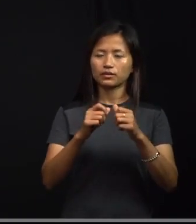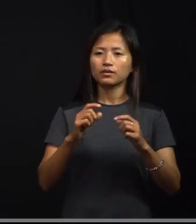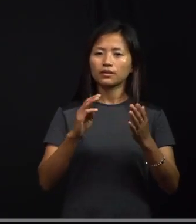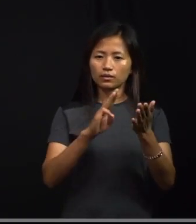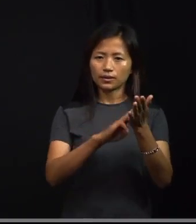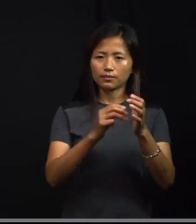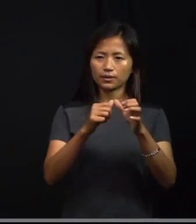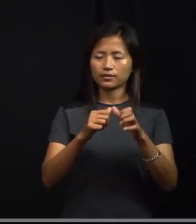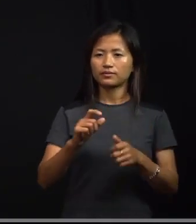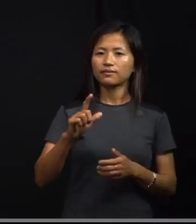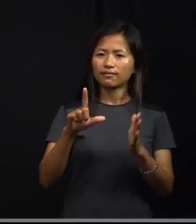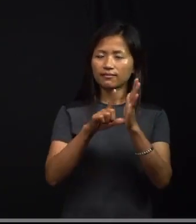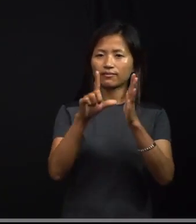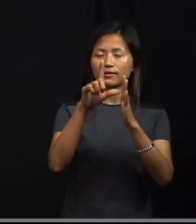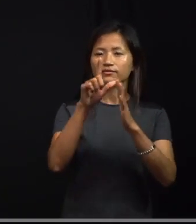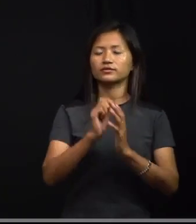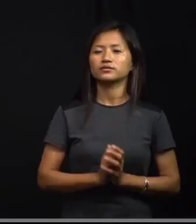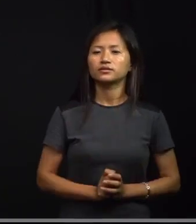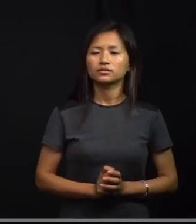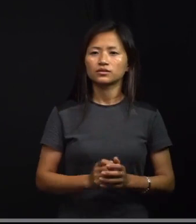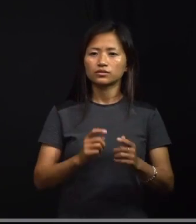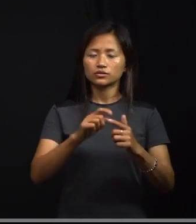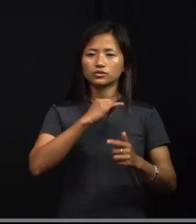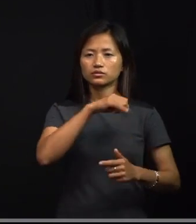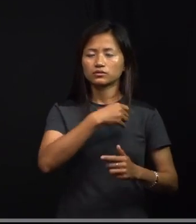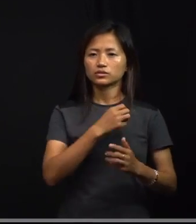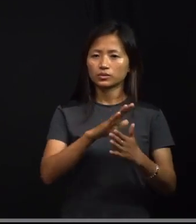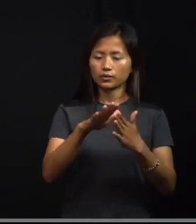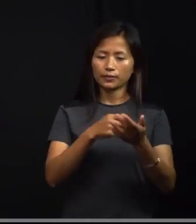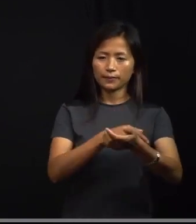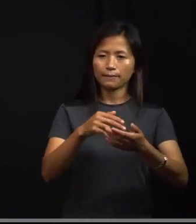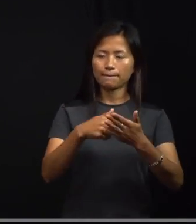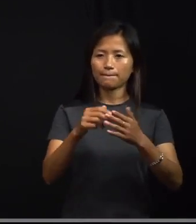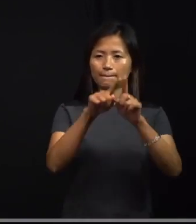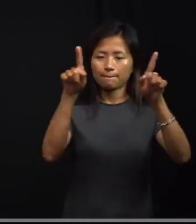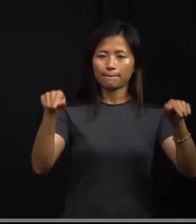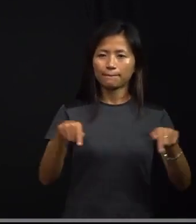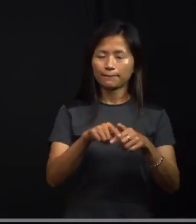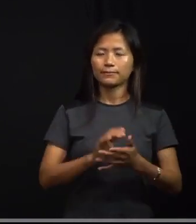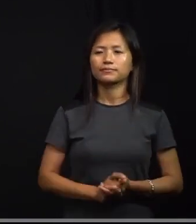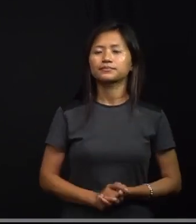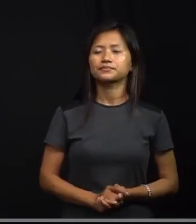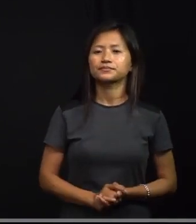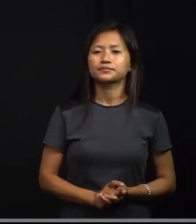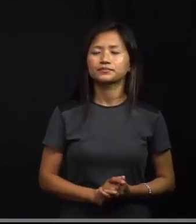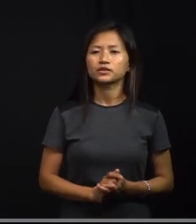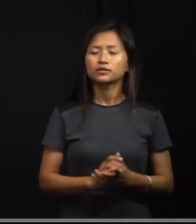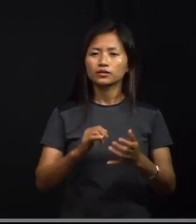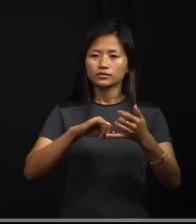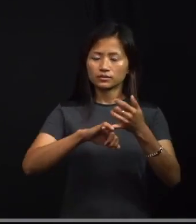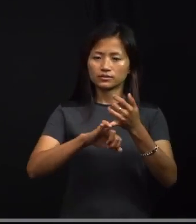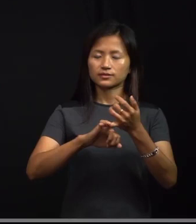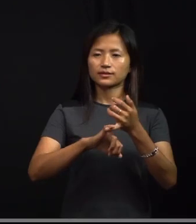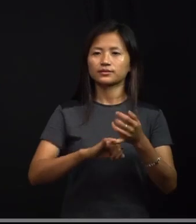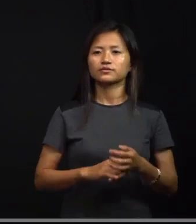level, then these people, John Adam, Nunn, Pestalozzi, this will frequently come into your syllabus. Okay,